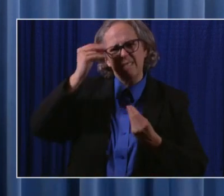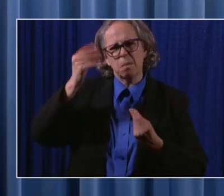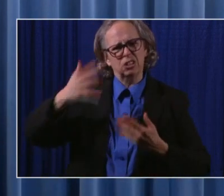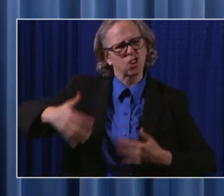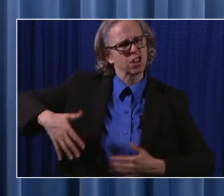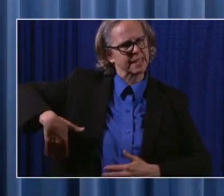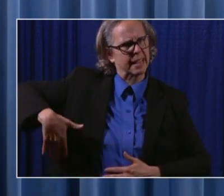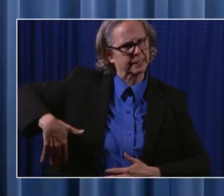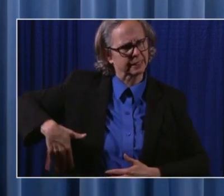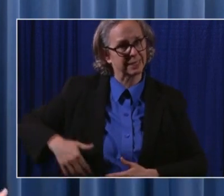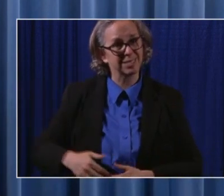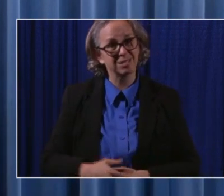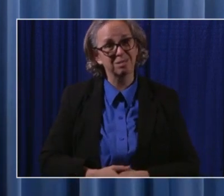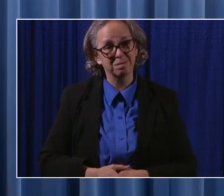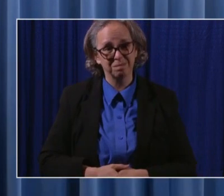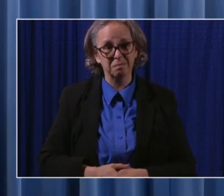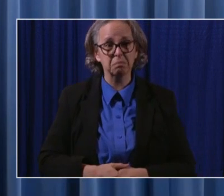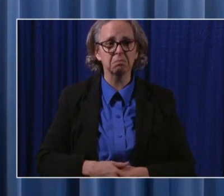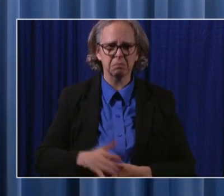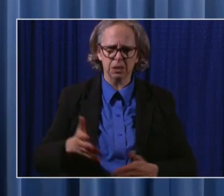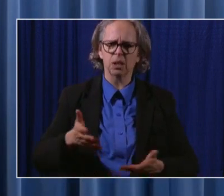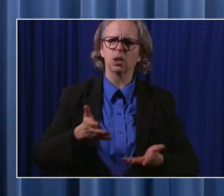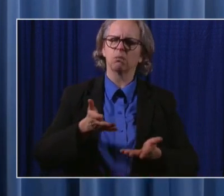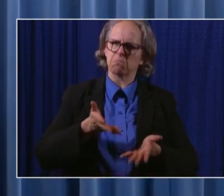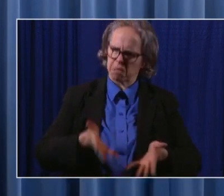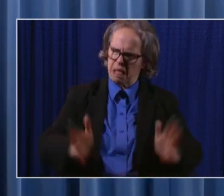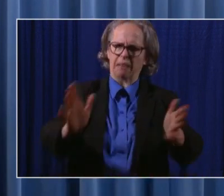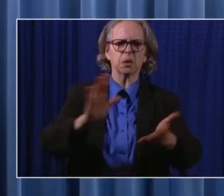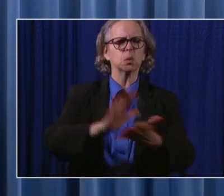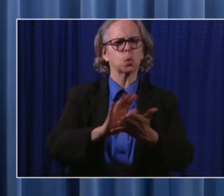to do it or to judge and say that's wrong, that's right.